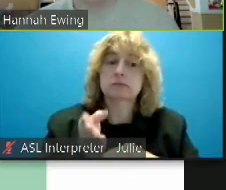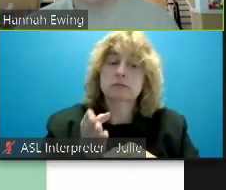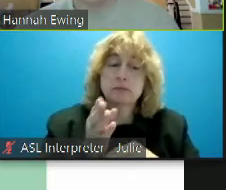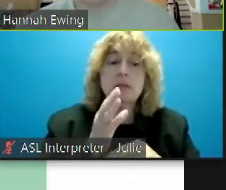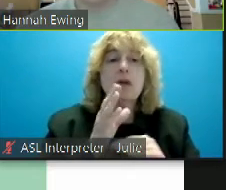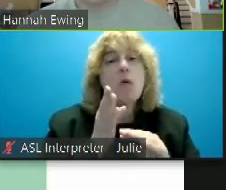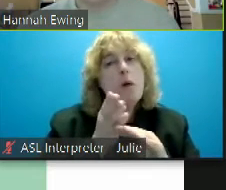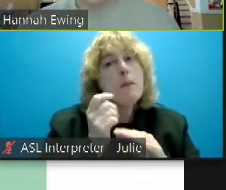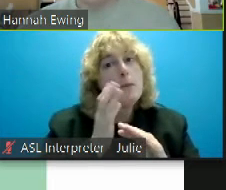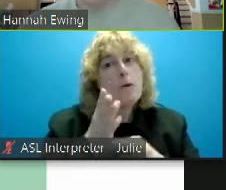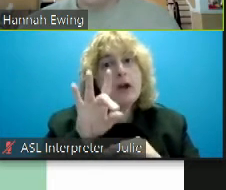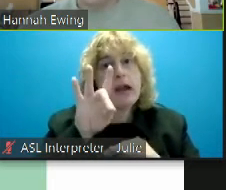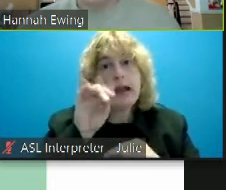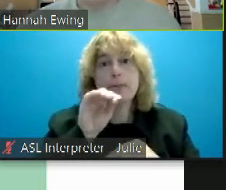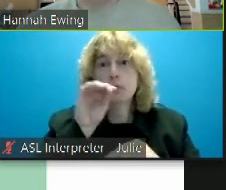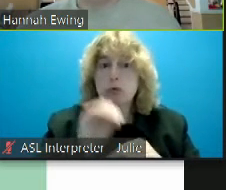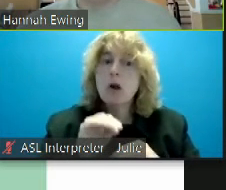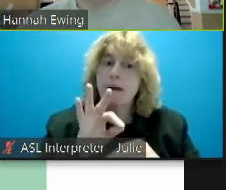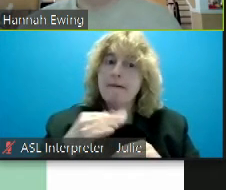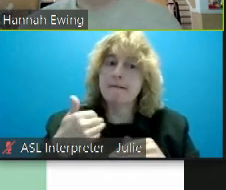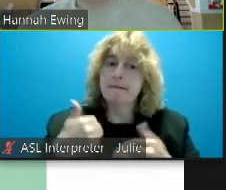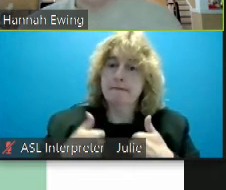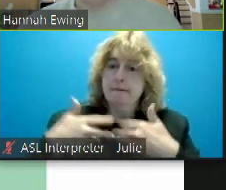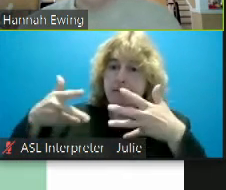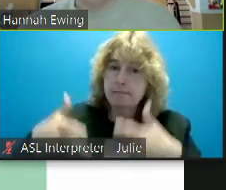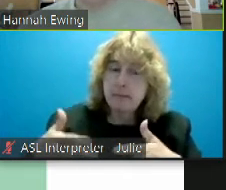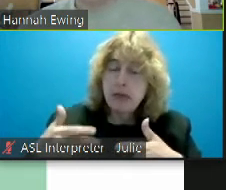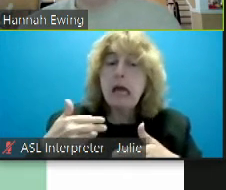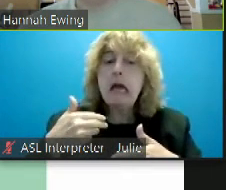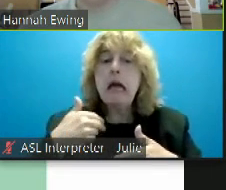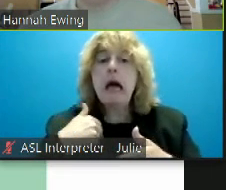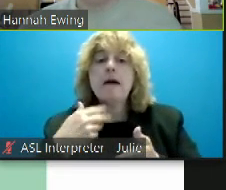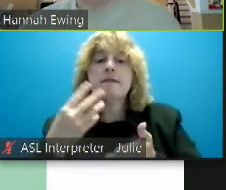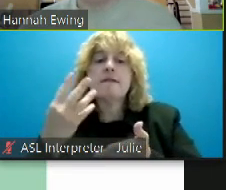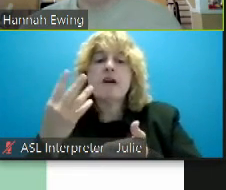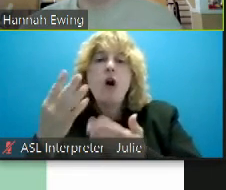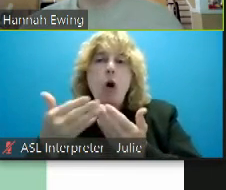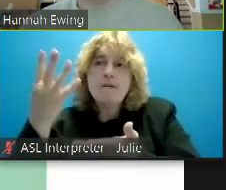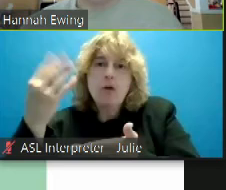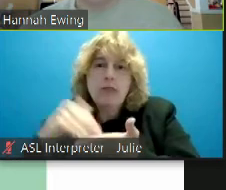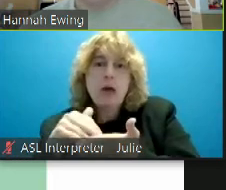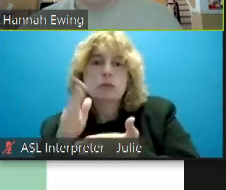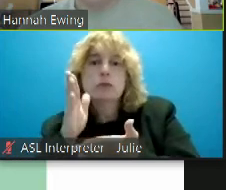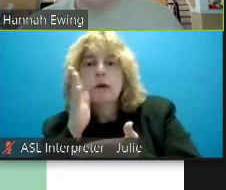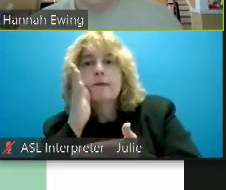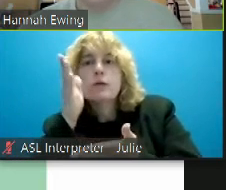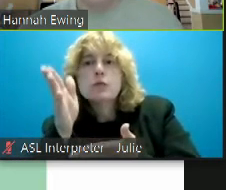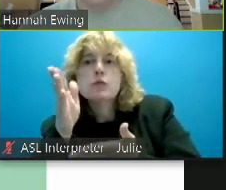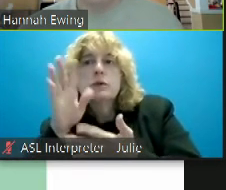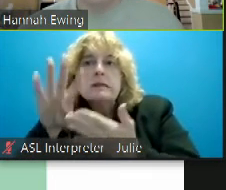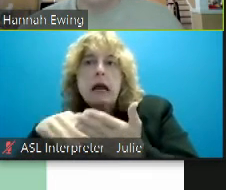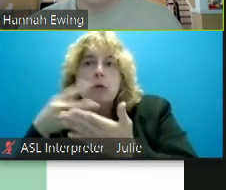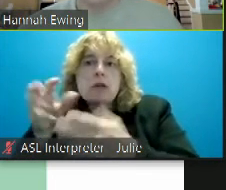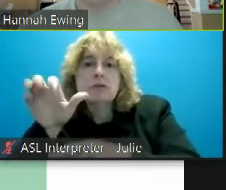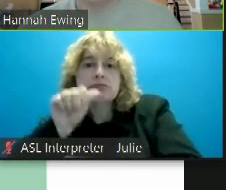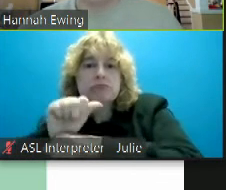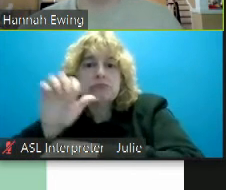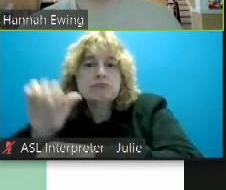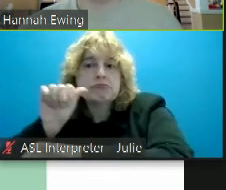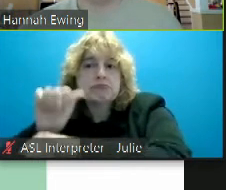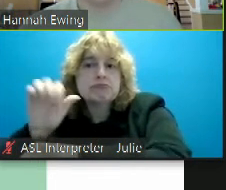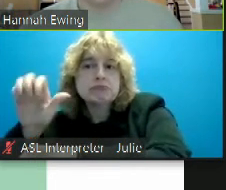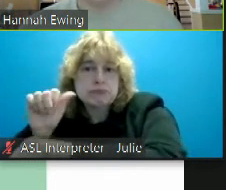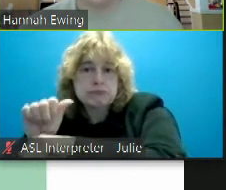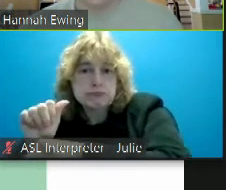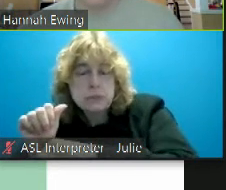,000 future doses scheduled, which means that people have made appointments, but we also see a lot of walk-in availability throughout the city as well.